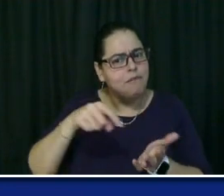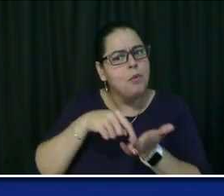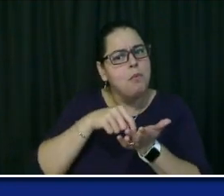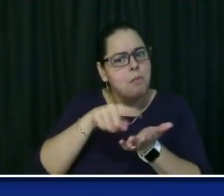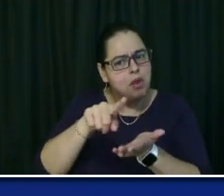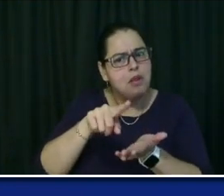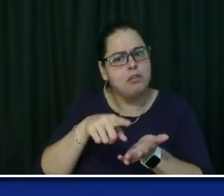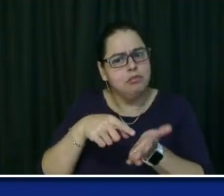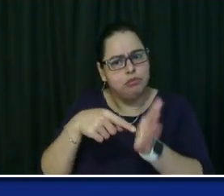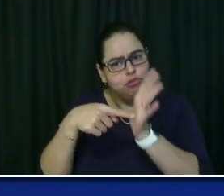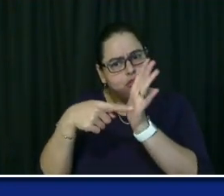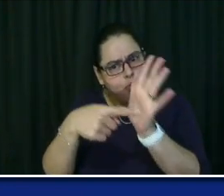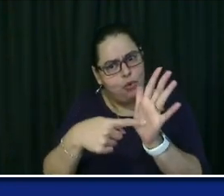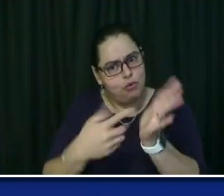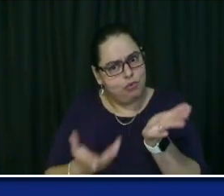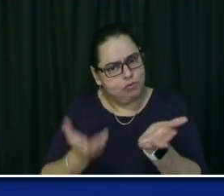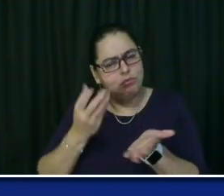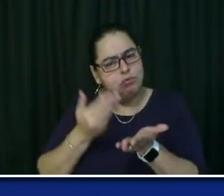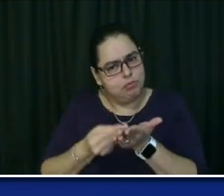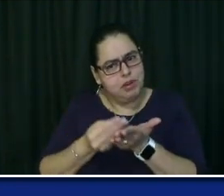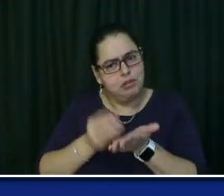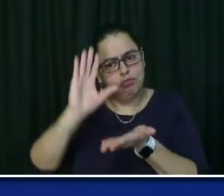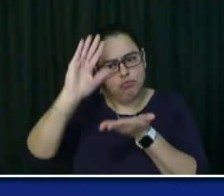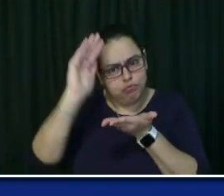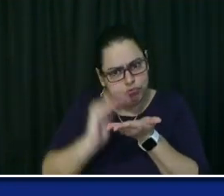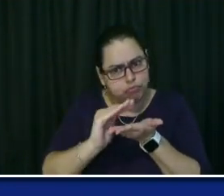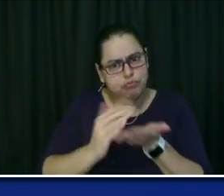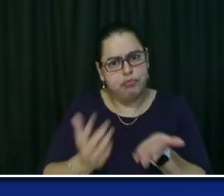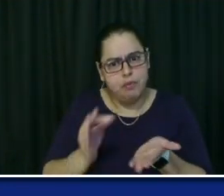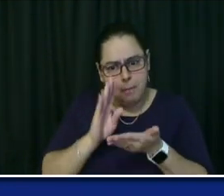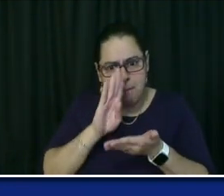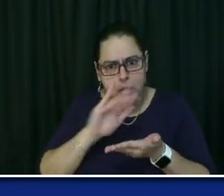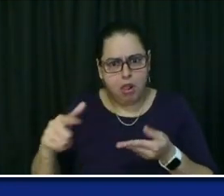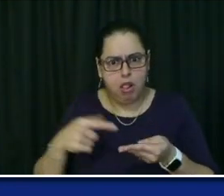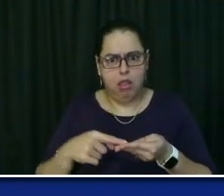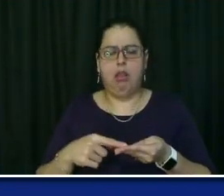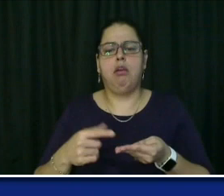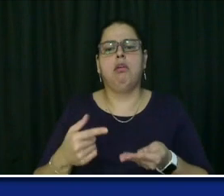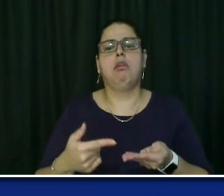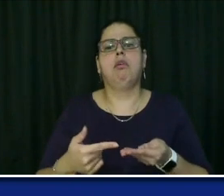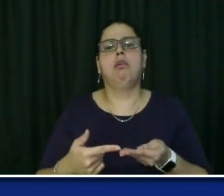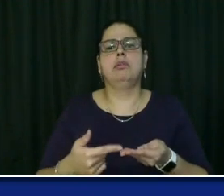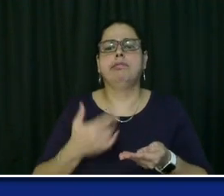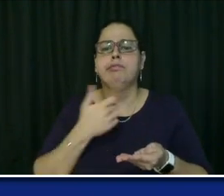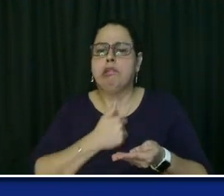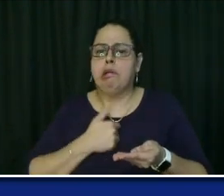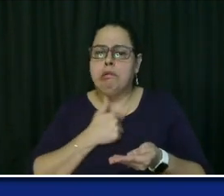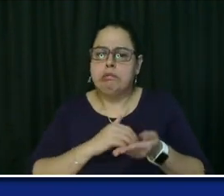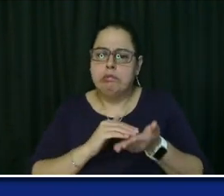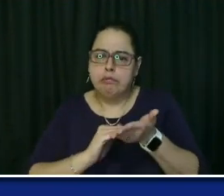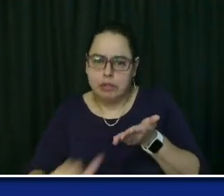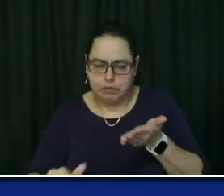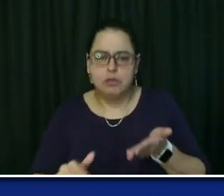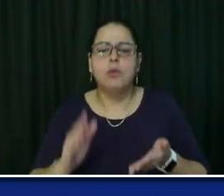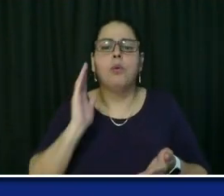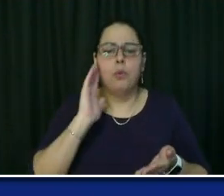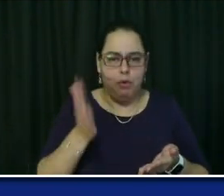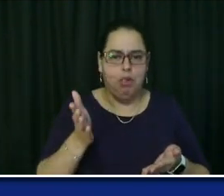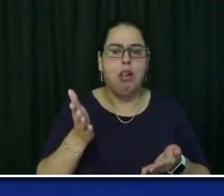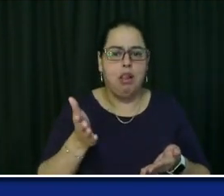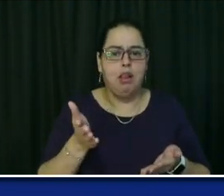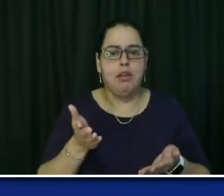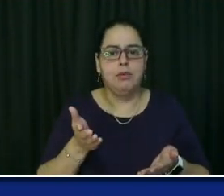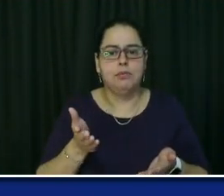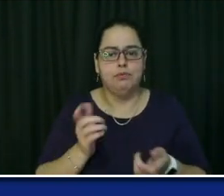say, we understand that we didn't provide for you, and we are going to take that into account in the way you build. So,